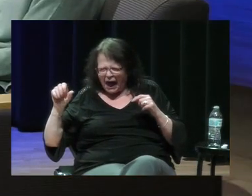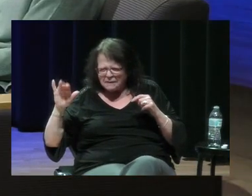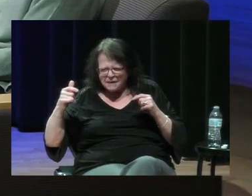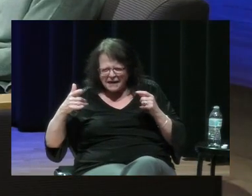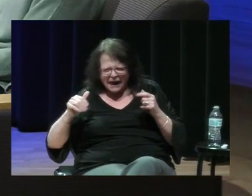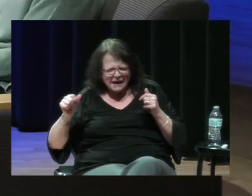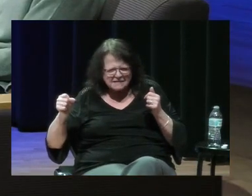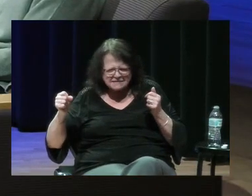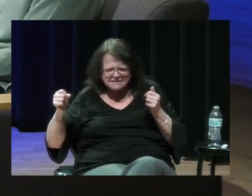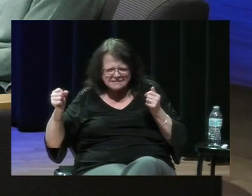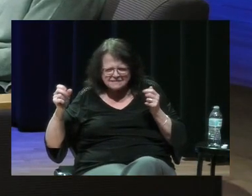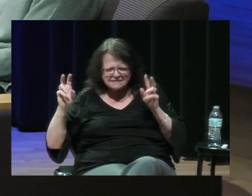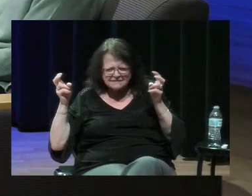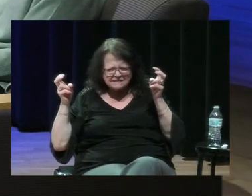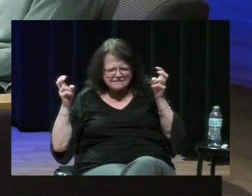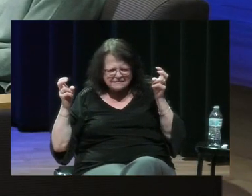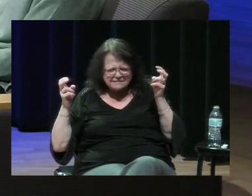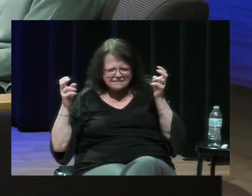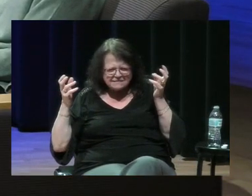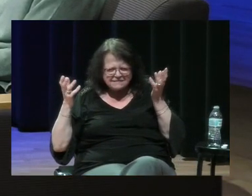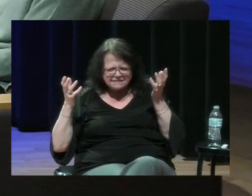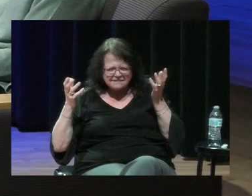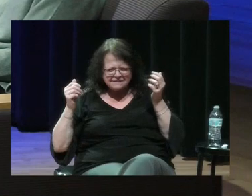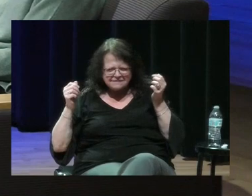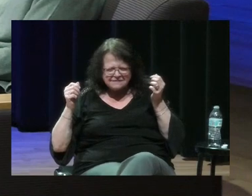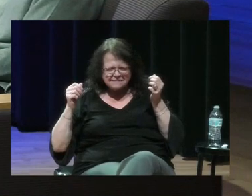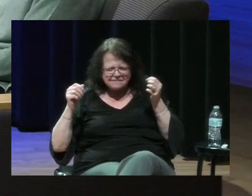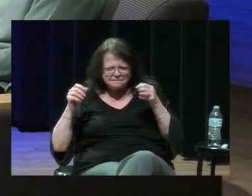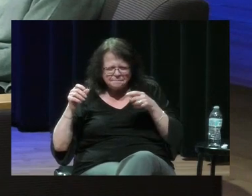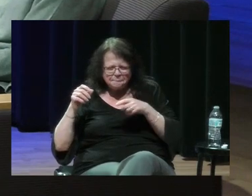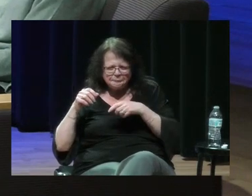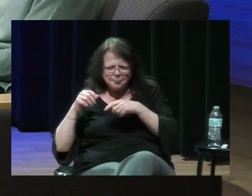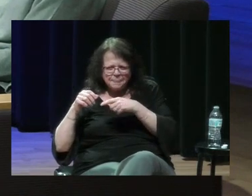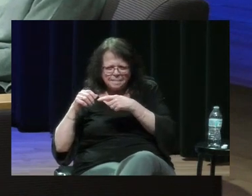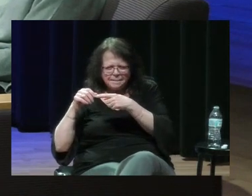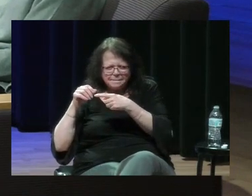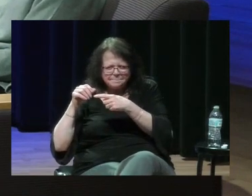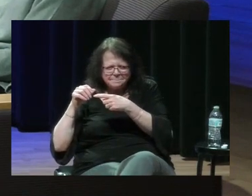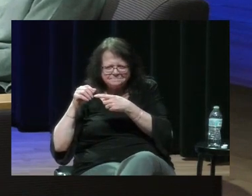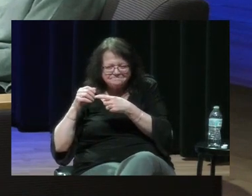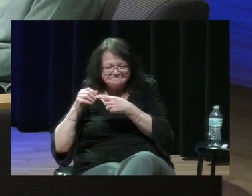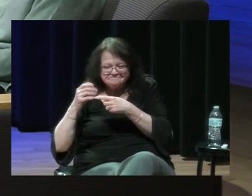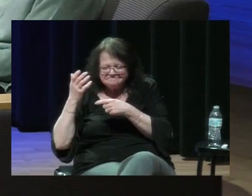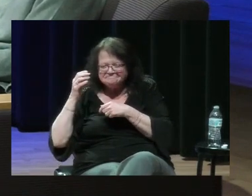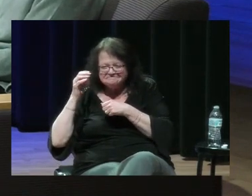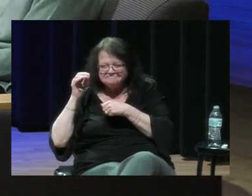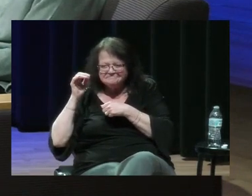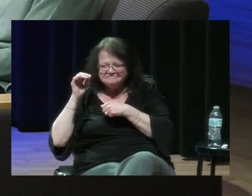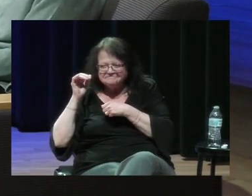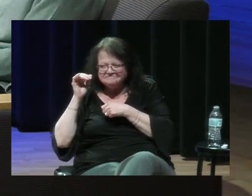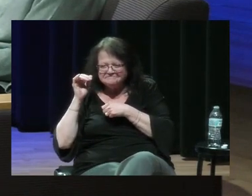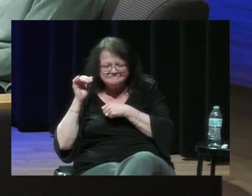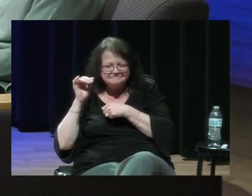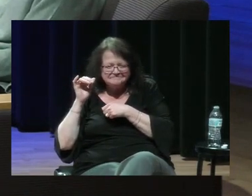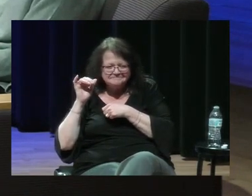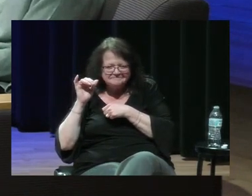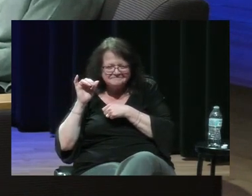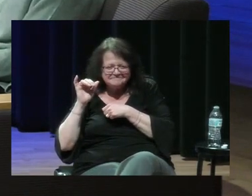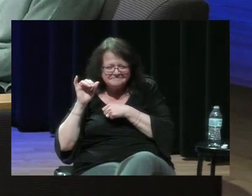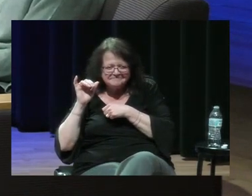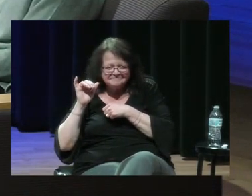And it's not because I mean like him personally. I just mean like in the Republican Party. Like I mean, he can't turn that shit all by himself, you know.